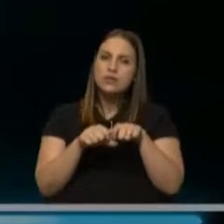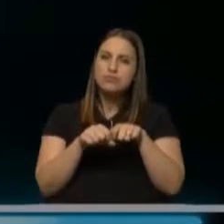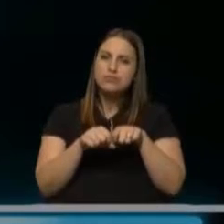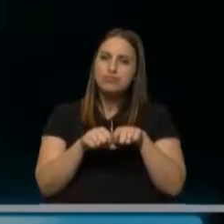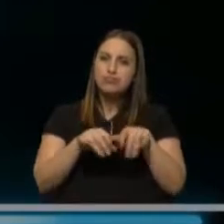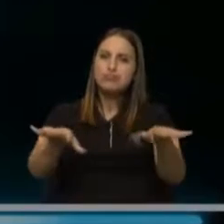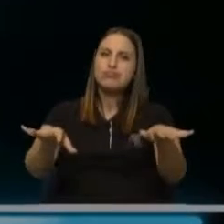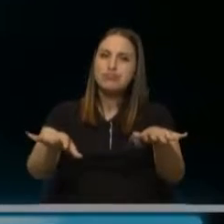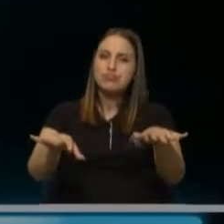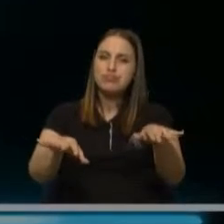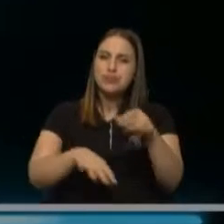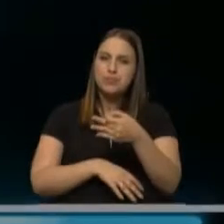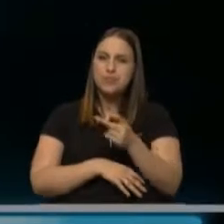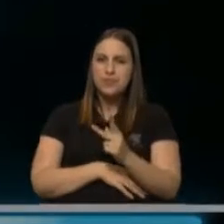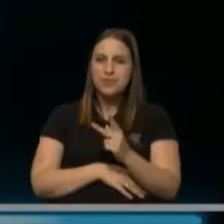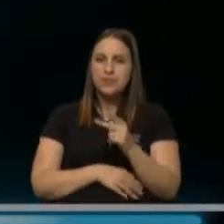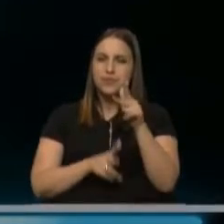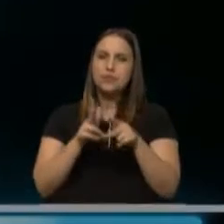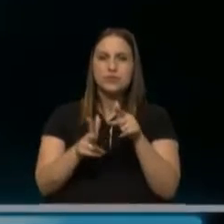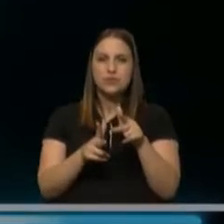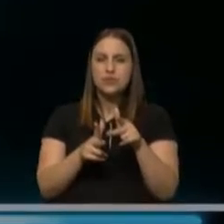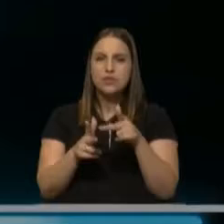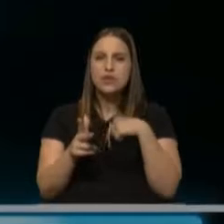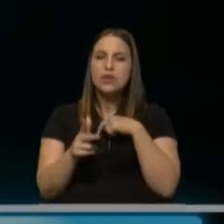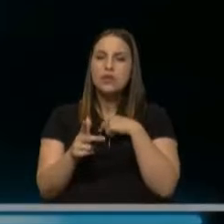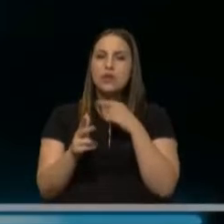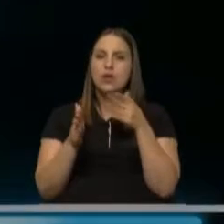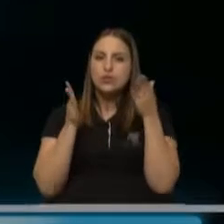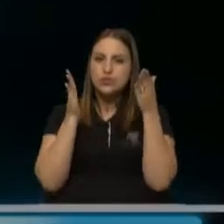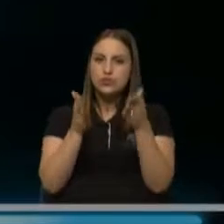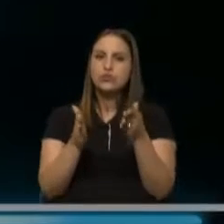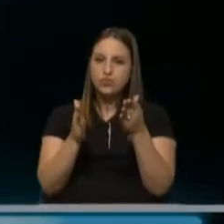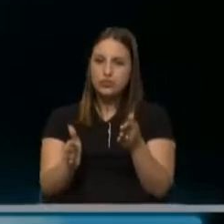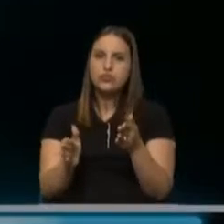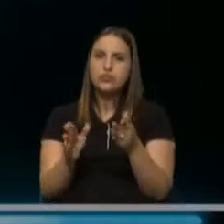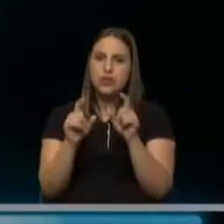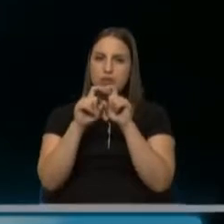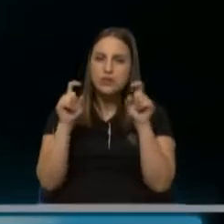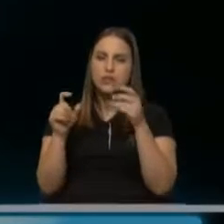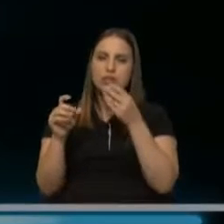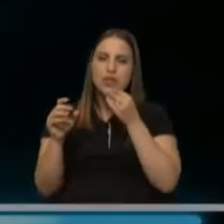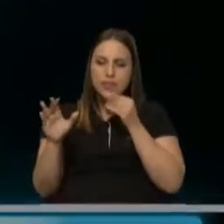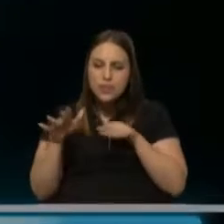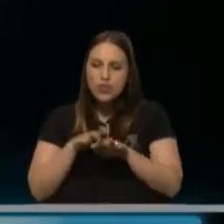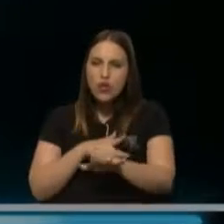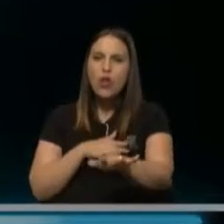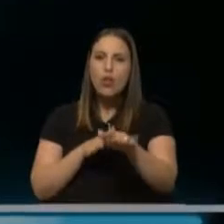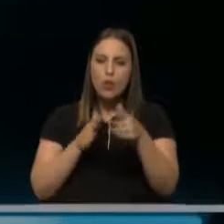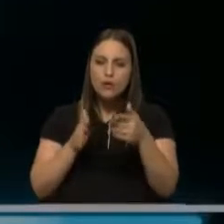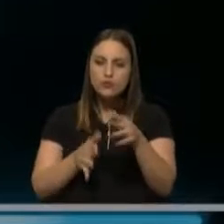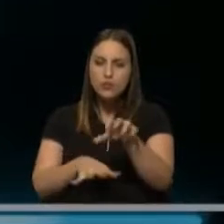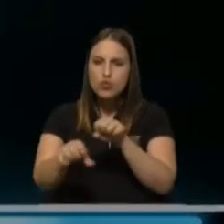the PV industry. We are helping the solar farms could generate more than 2% of the